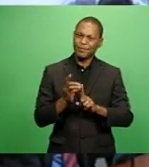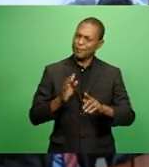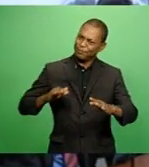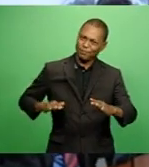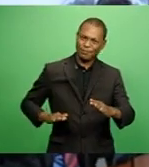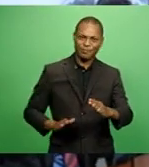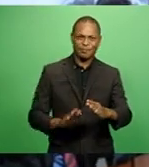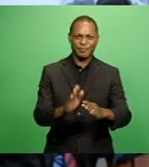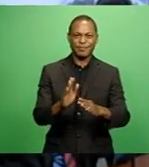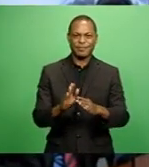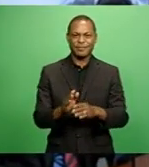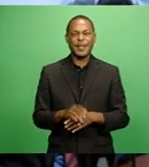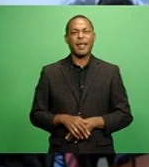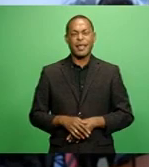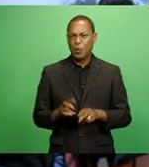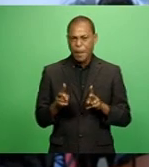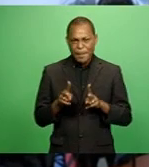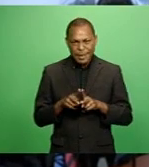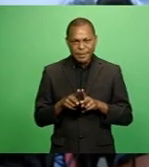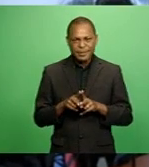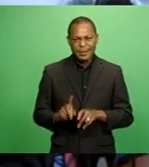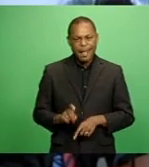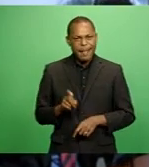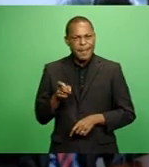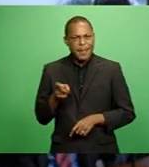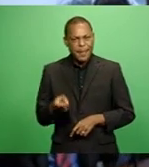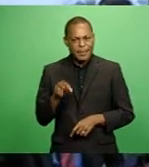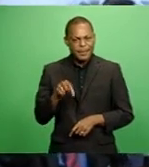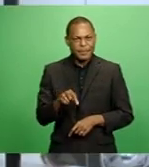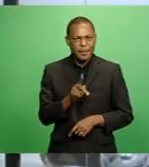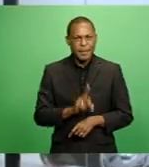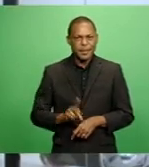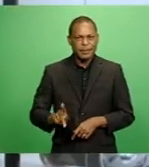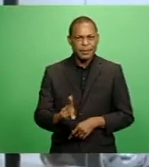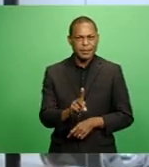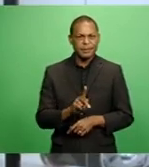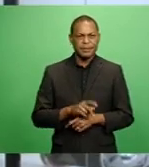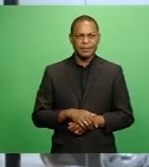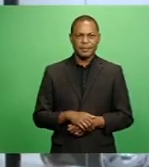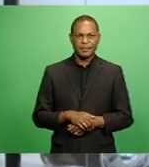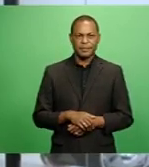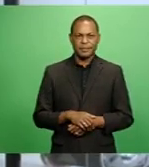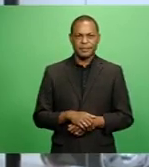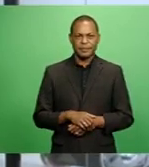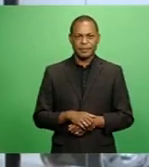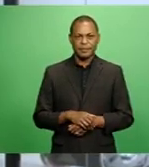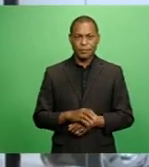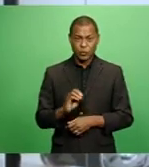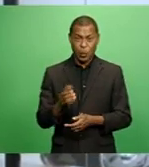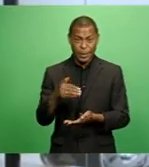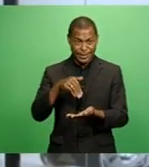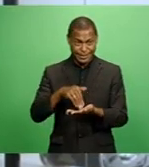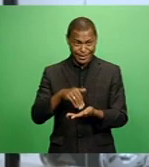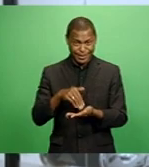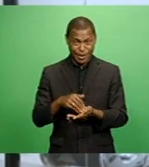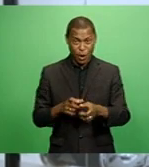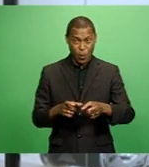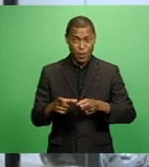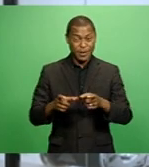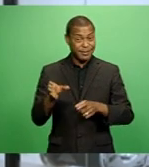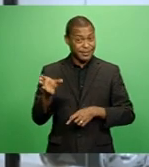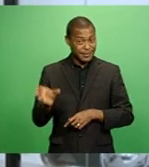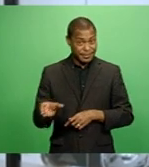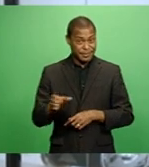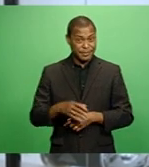close partners and neighbors here in the Pacific. Meanwhile, PIF Tech Center Coordinator David Cloden says the